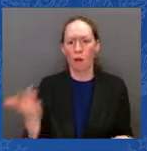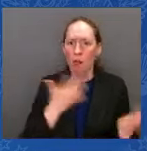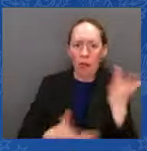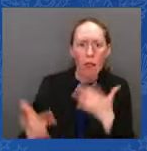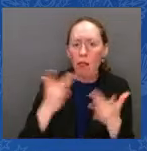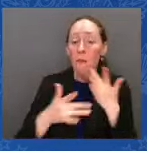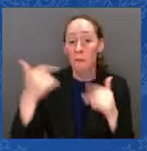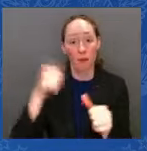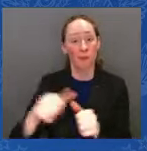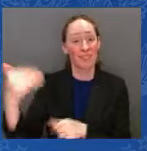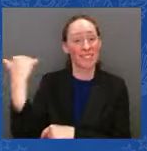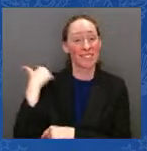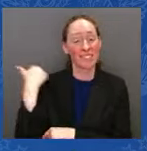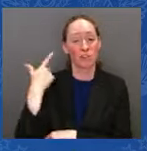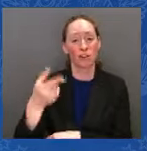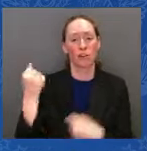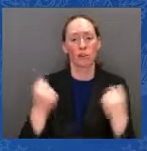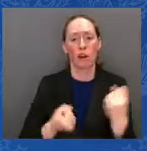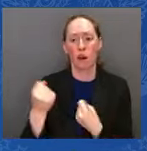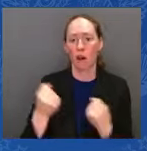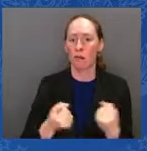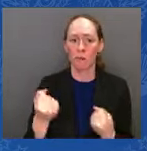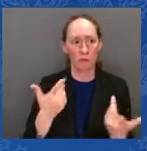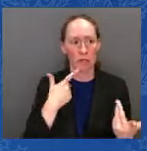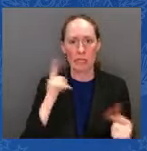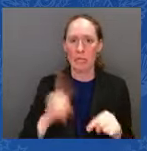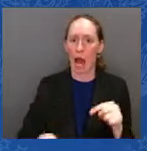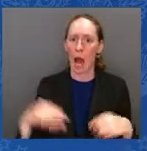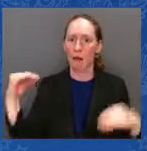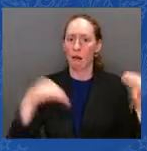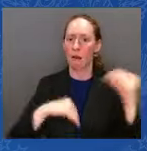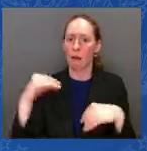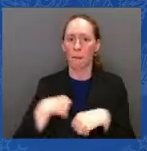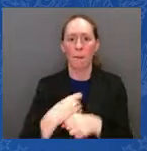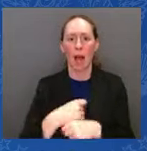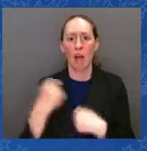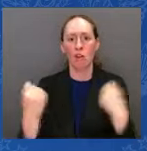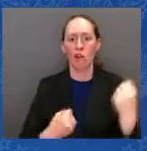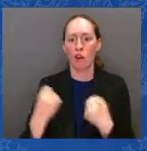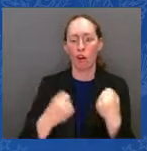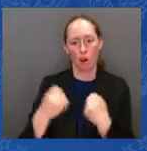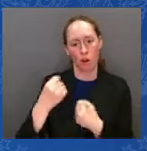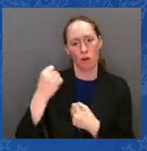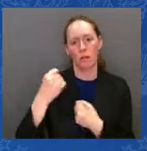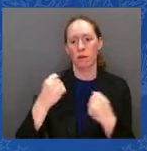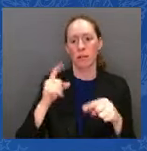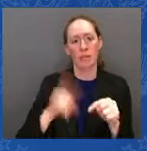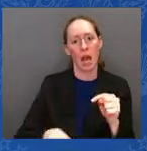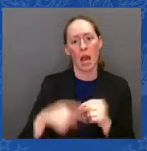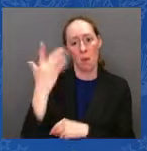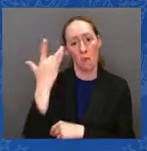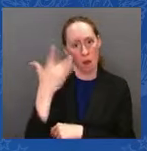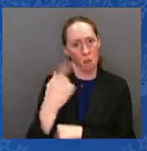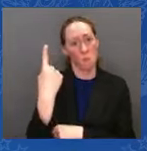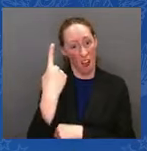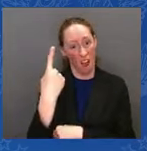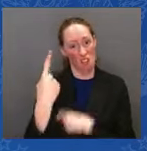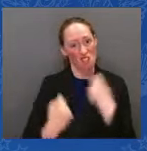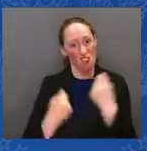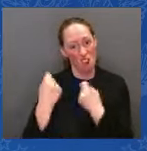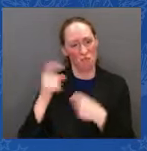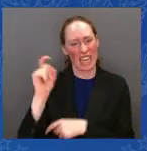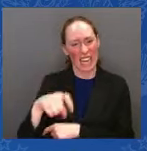said they had to stop making automobiles? You know, they take 3,000 chips. Well, guess what? They were all